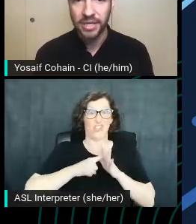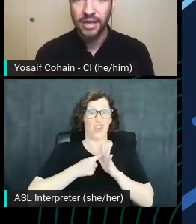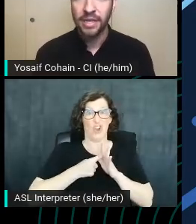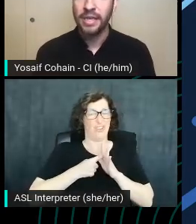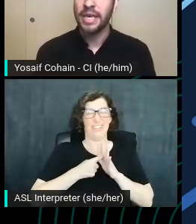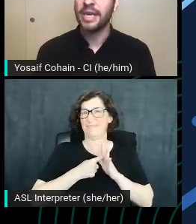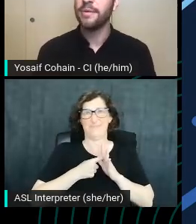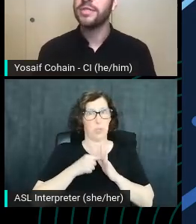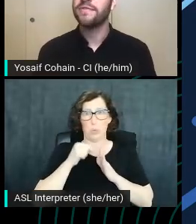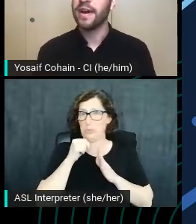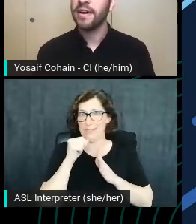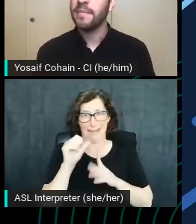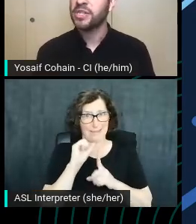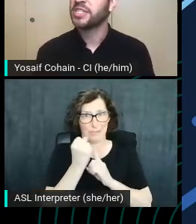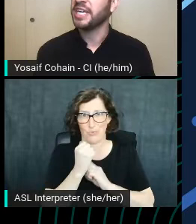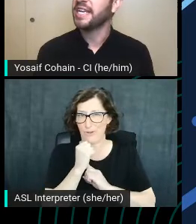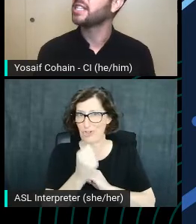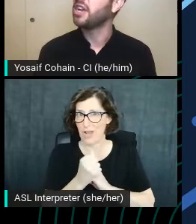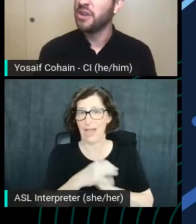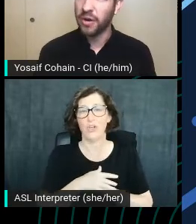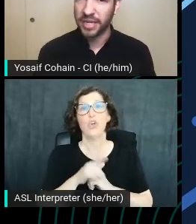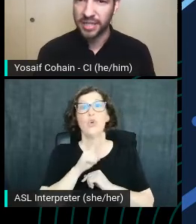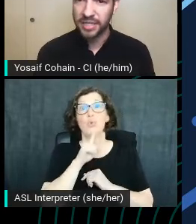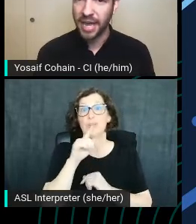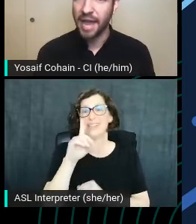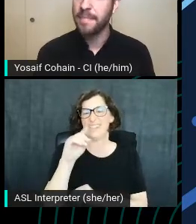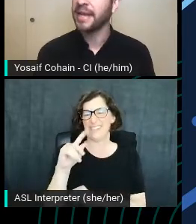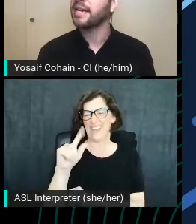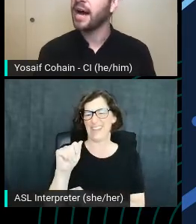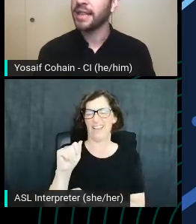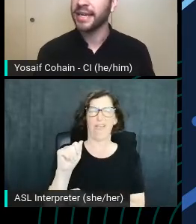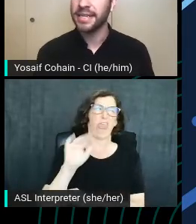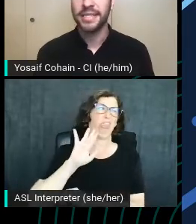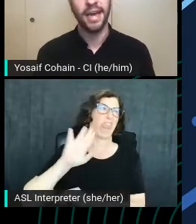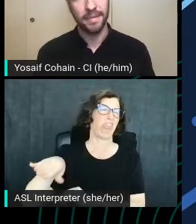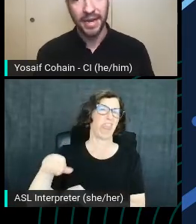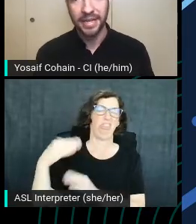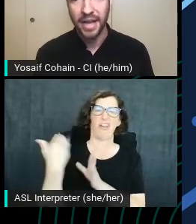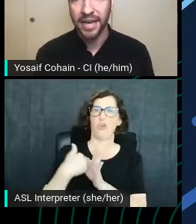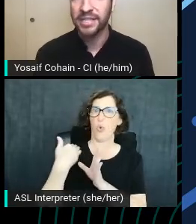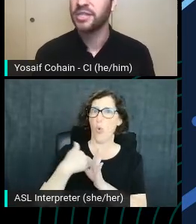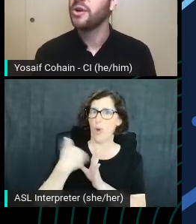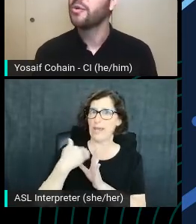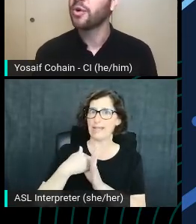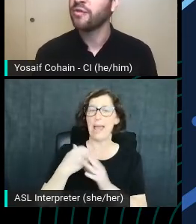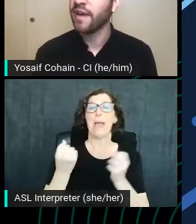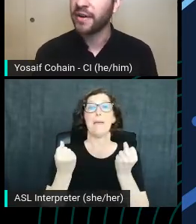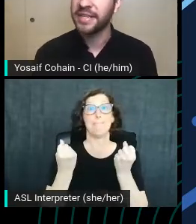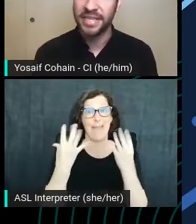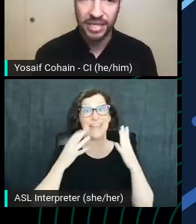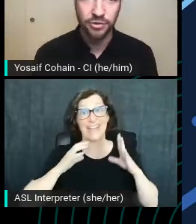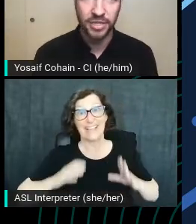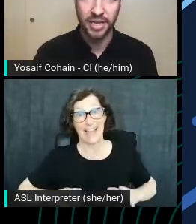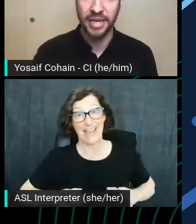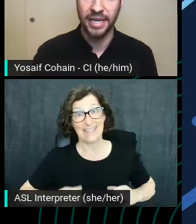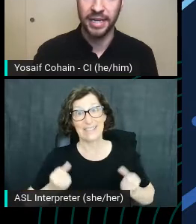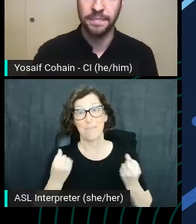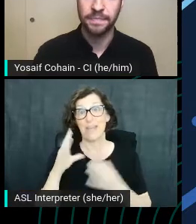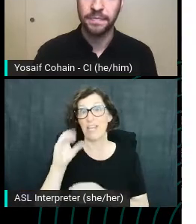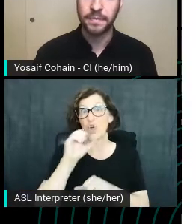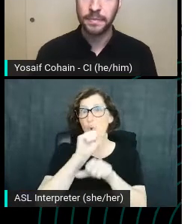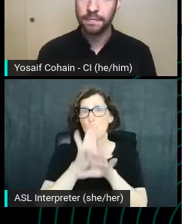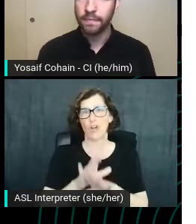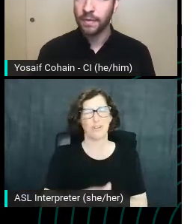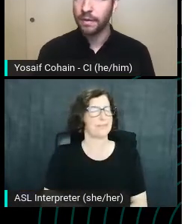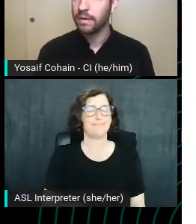case. It was very much seen as an annoyance, and many colleagues and many clients were very disinterested in it.